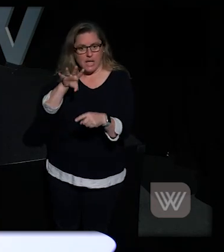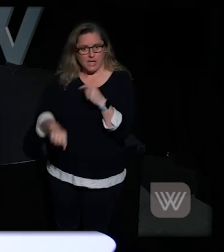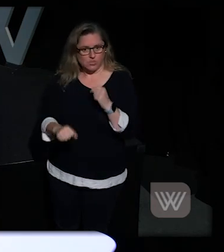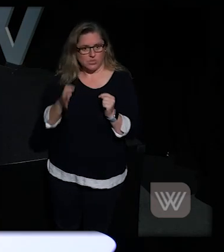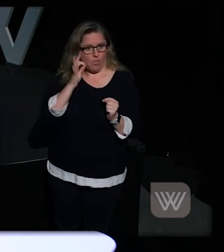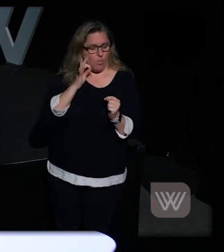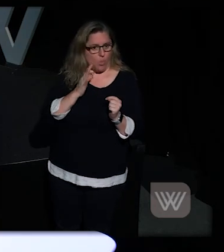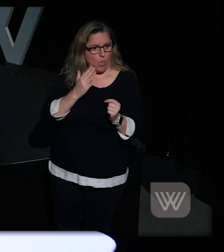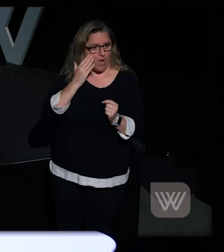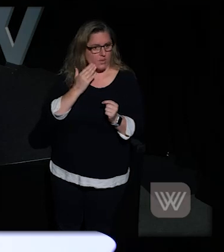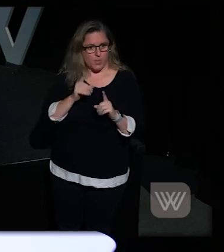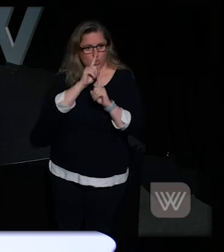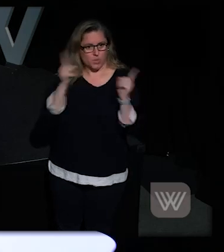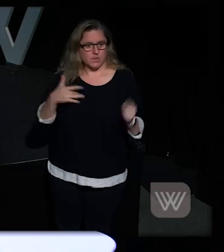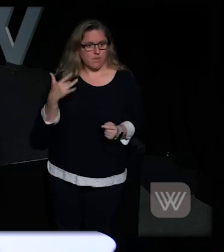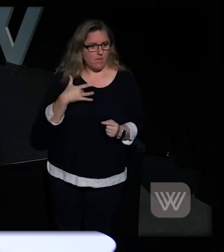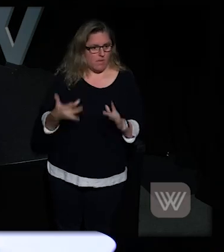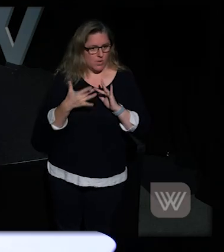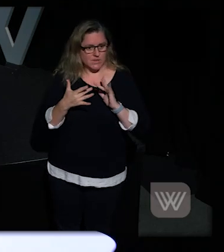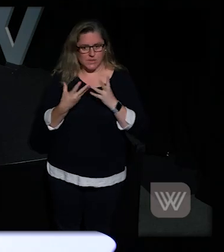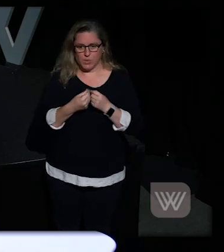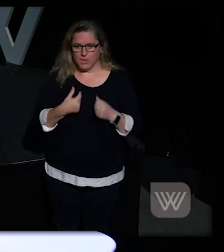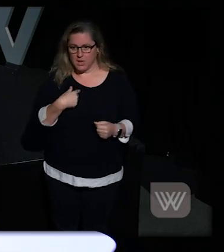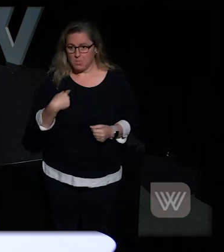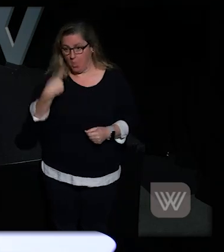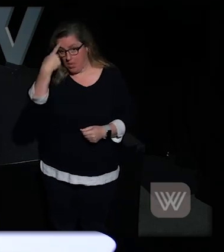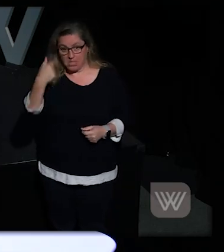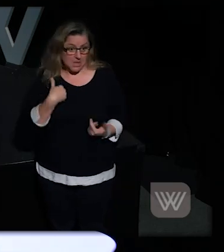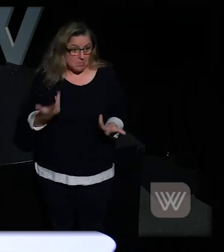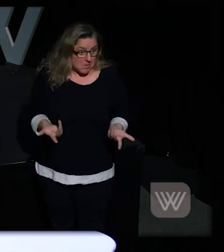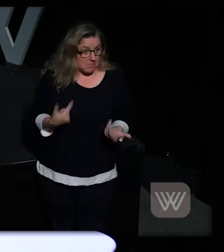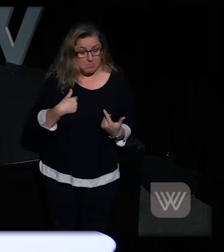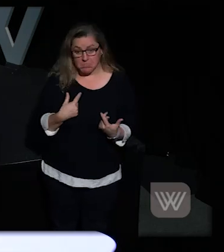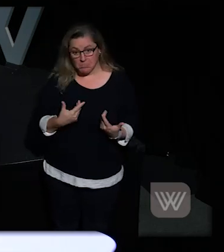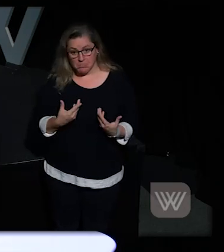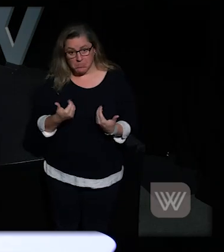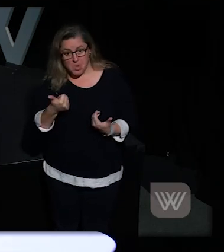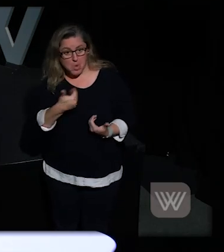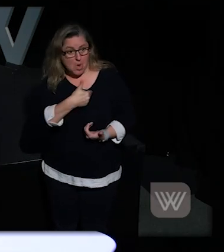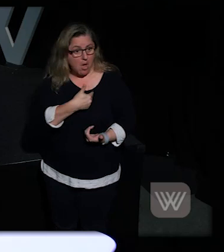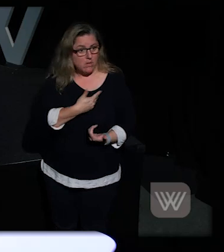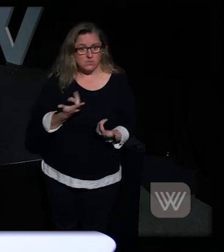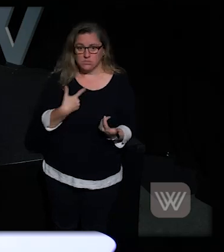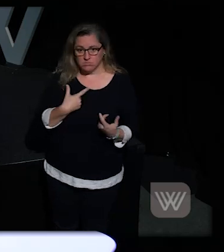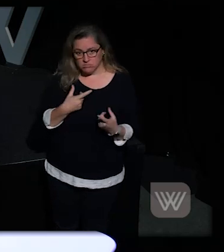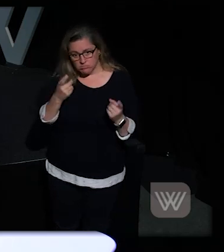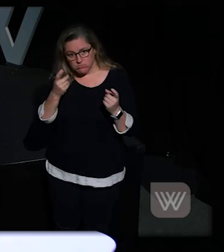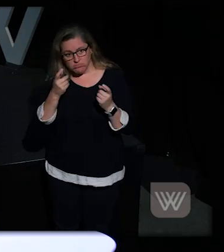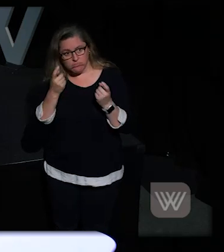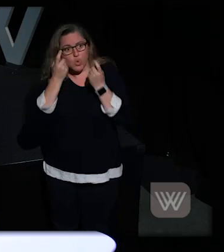not survive the contact with me. Like, I would consider myself to be a reasonably kind, considerate person, and I did go in there with